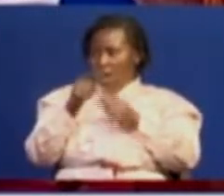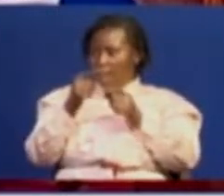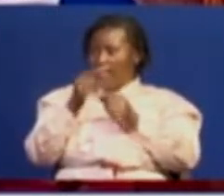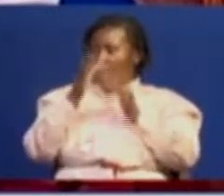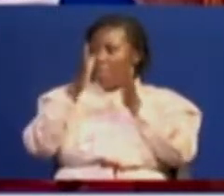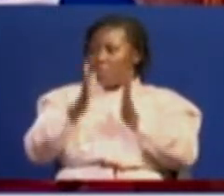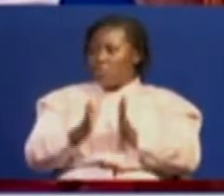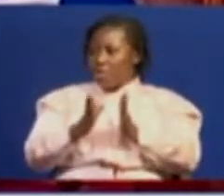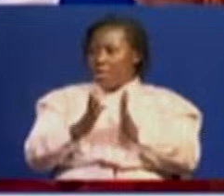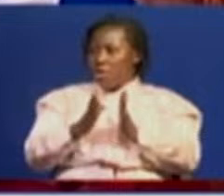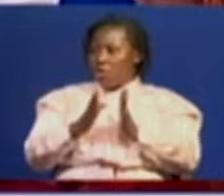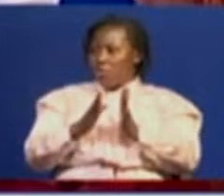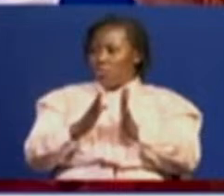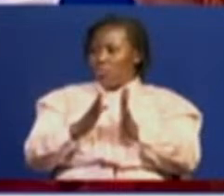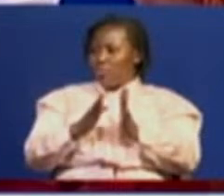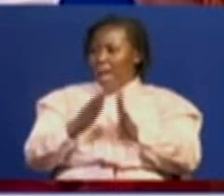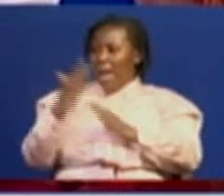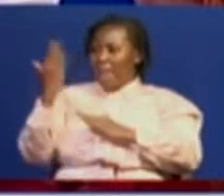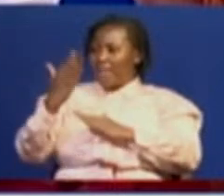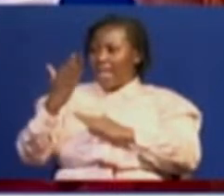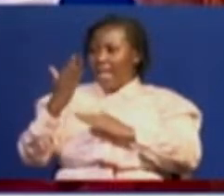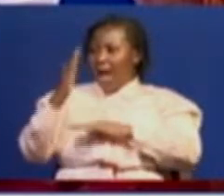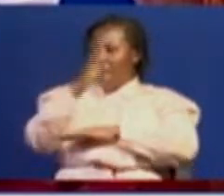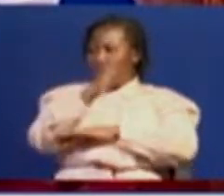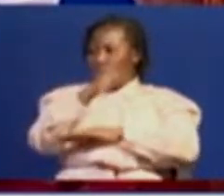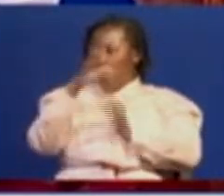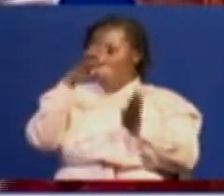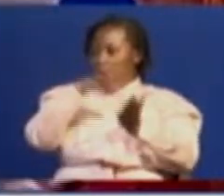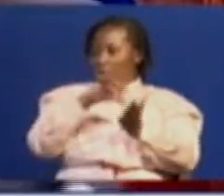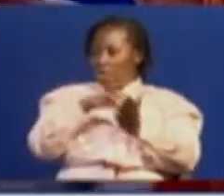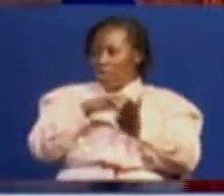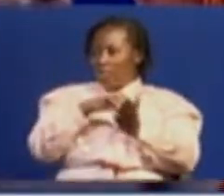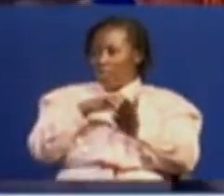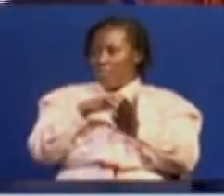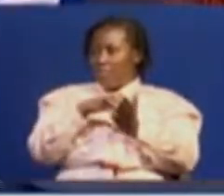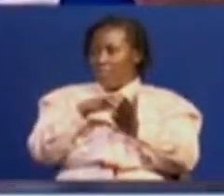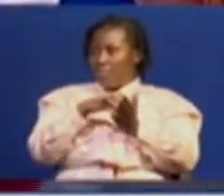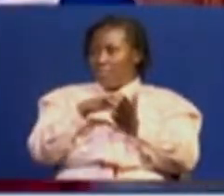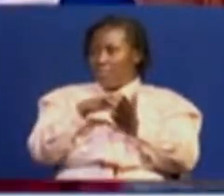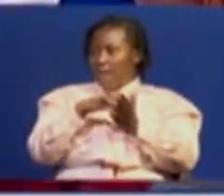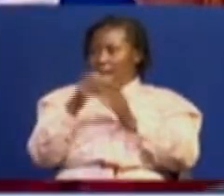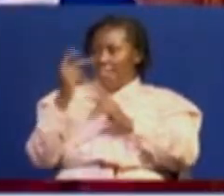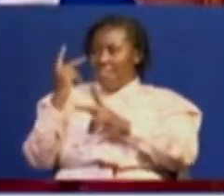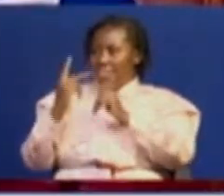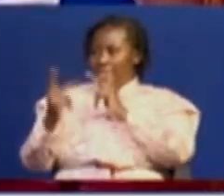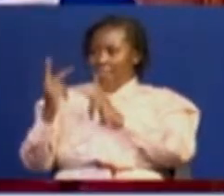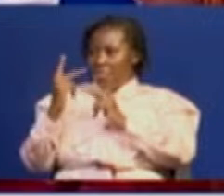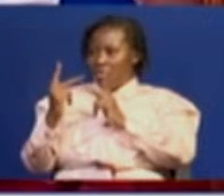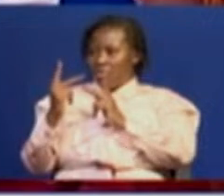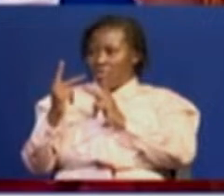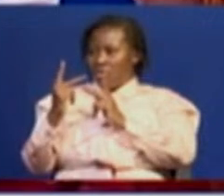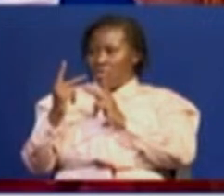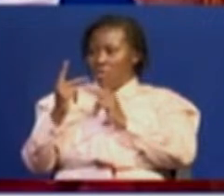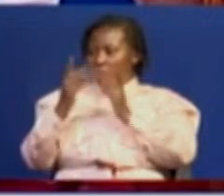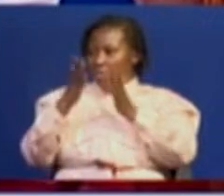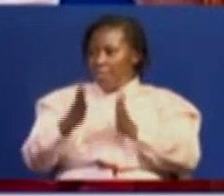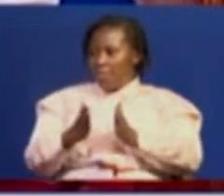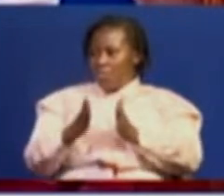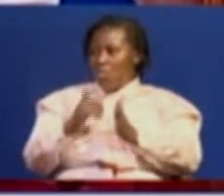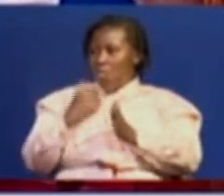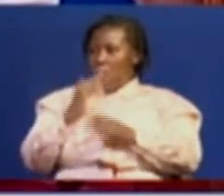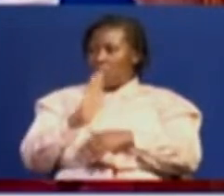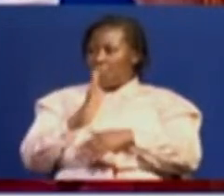and all the persons who represent this afternoon, with the content and the sentiments and the views of that